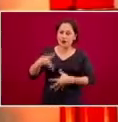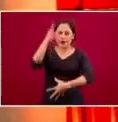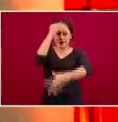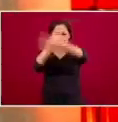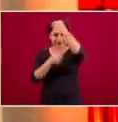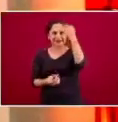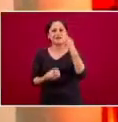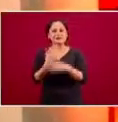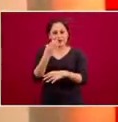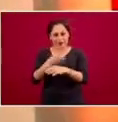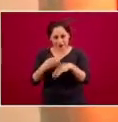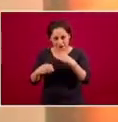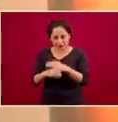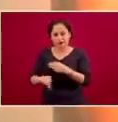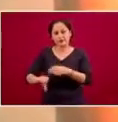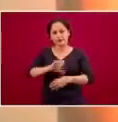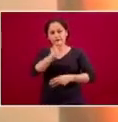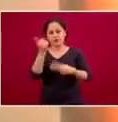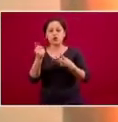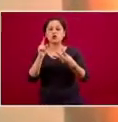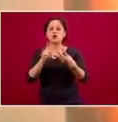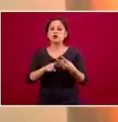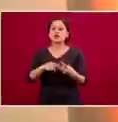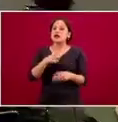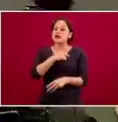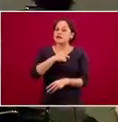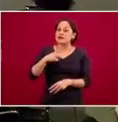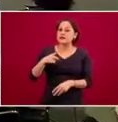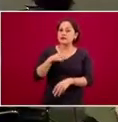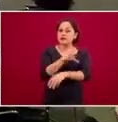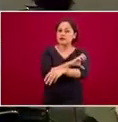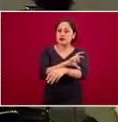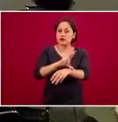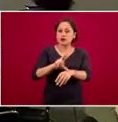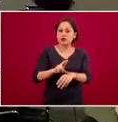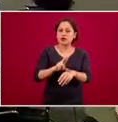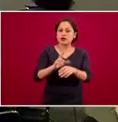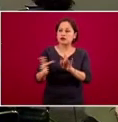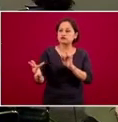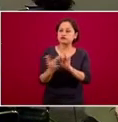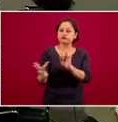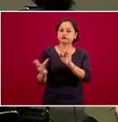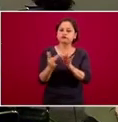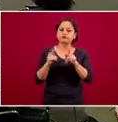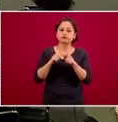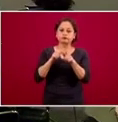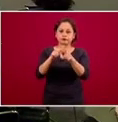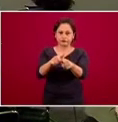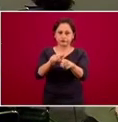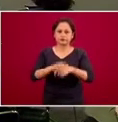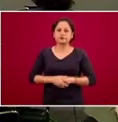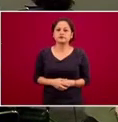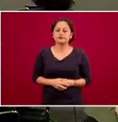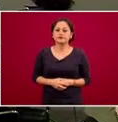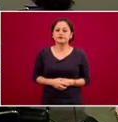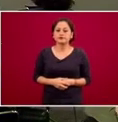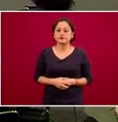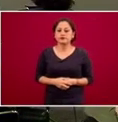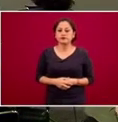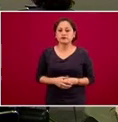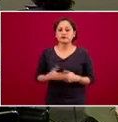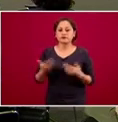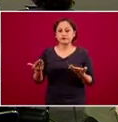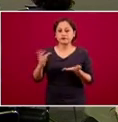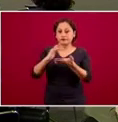our pajamas because we are all working from home. So you can imagine. Um, but this is important to keep being